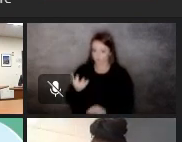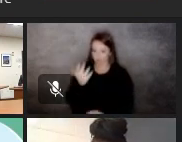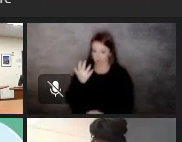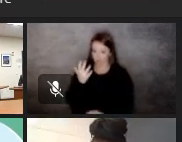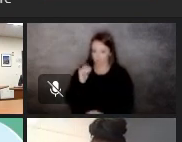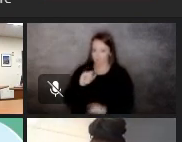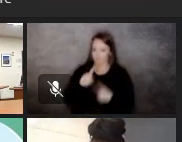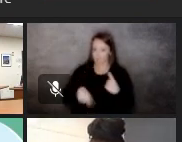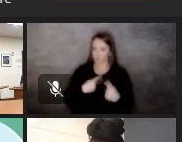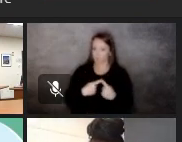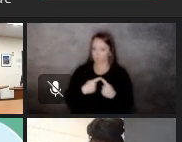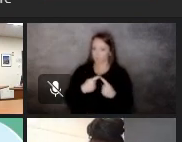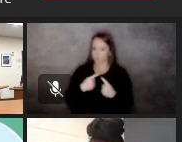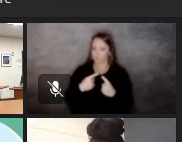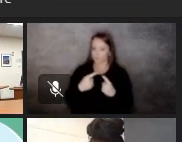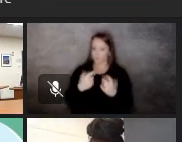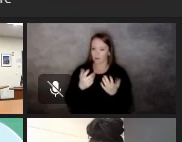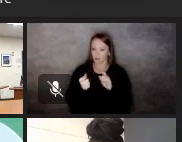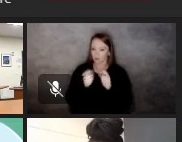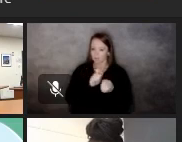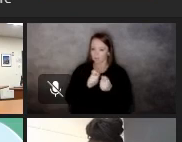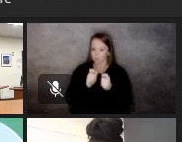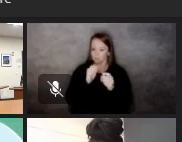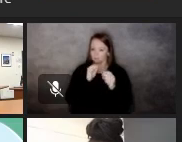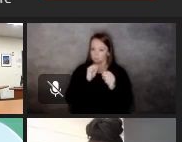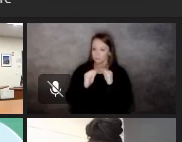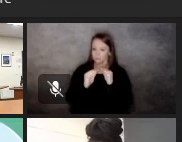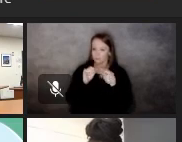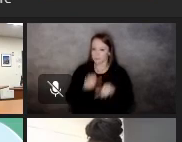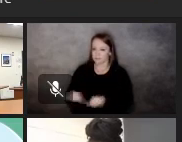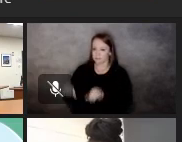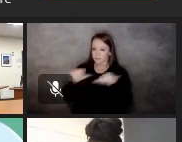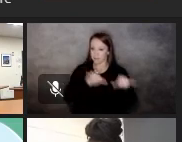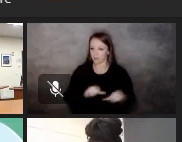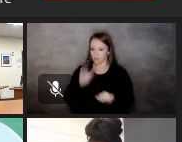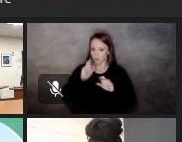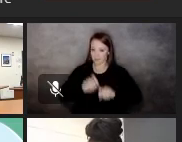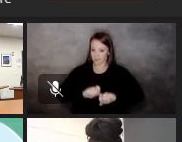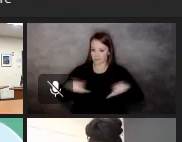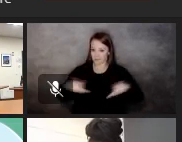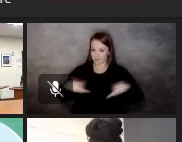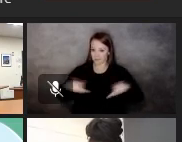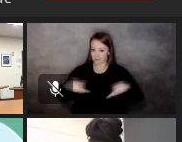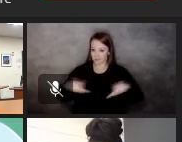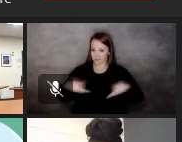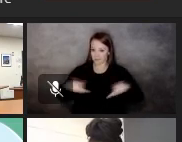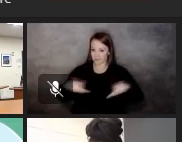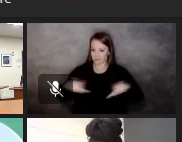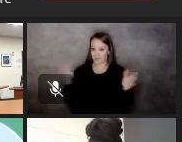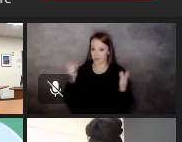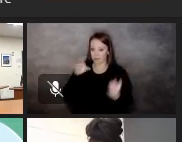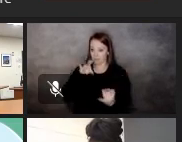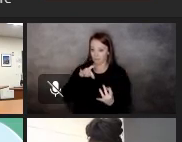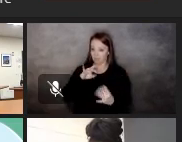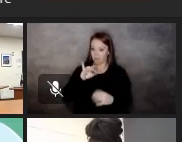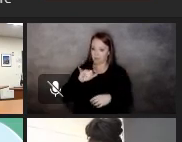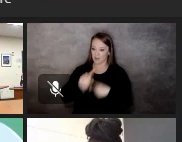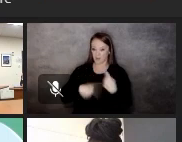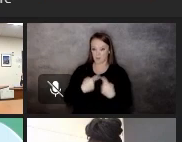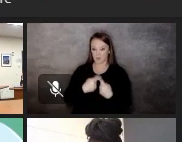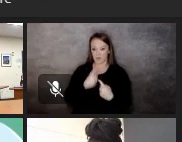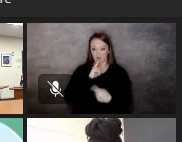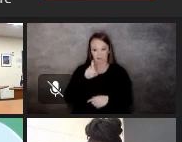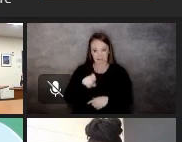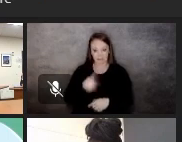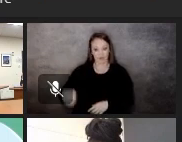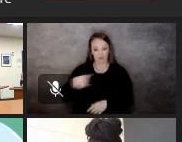will go back out for public feedback. And that's when I really need you and your colleagues to take a moment to just look at what the committee